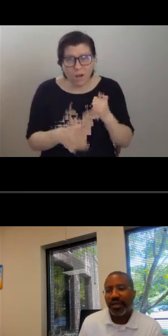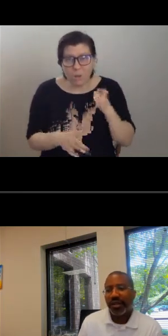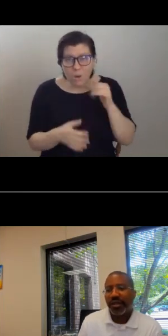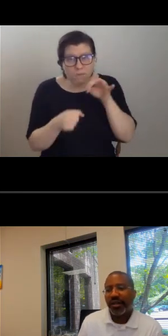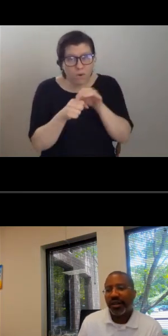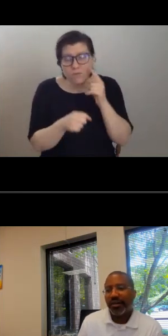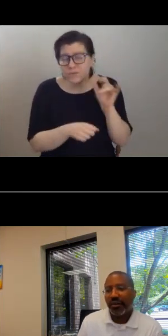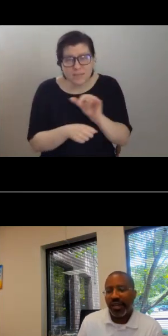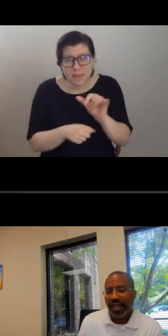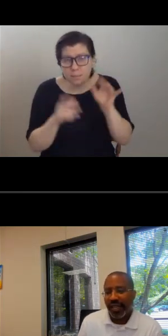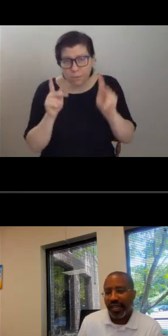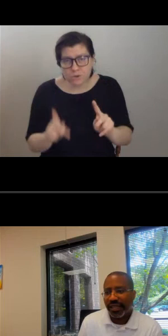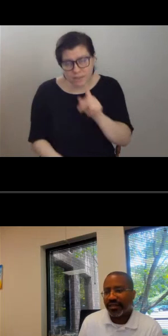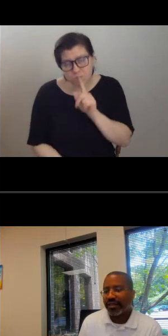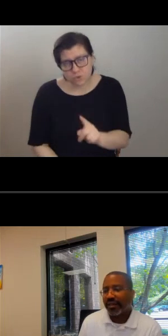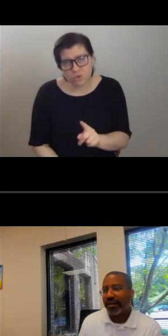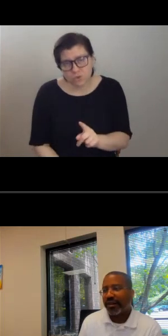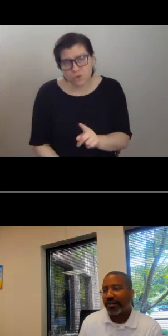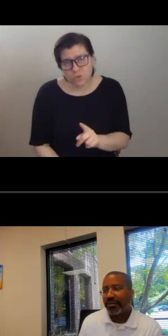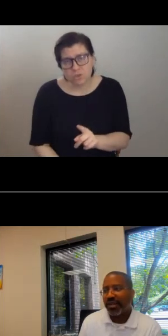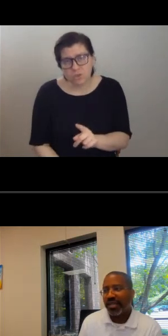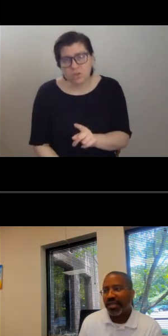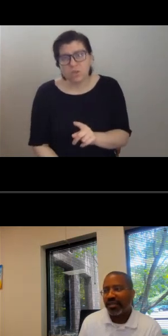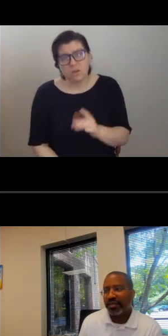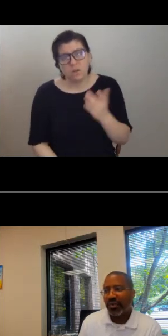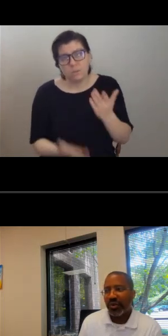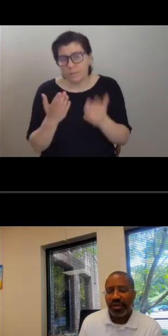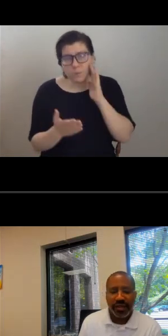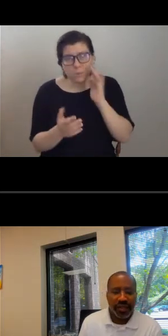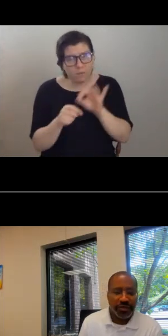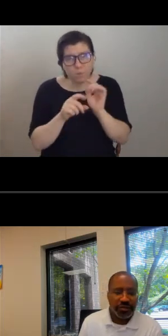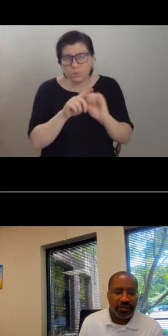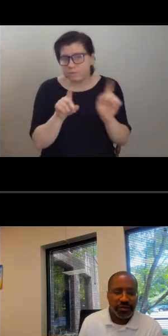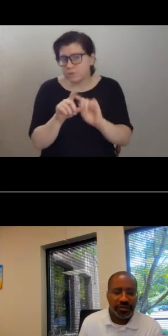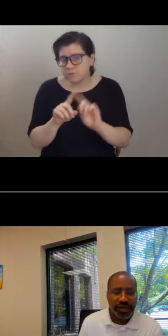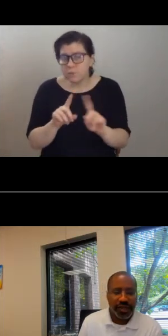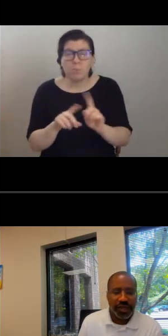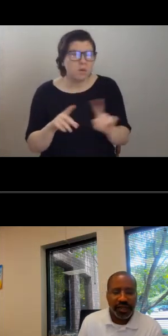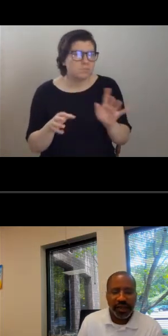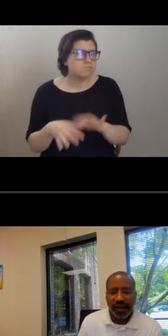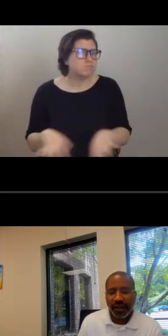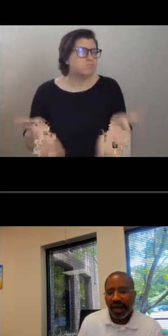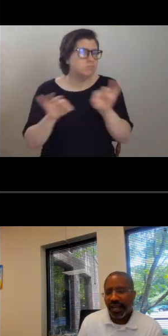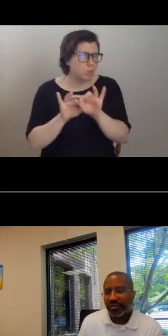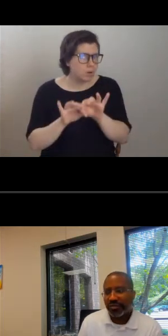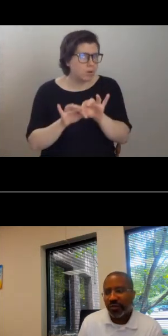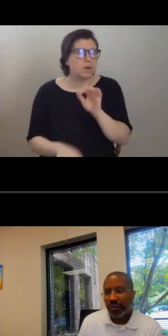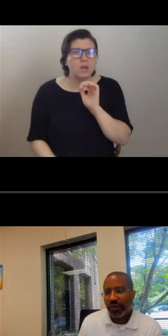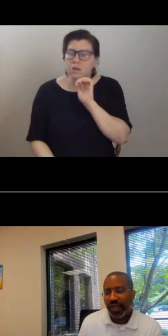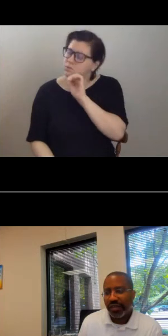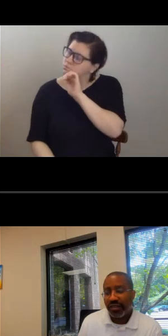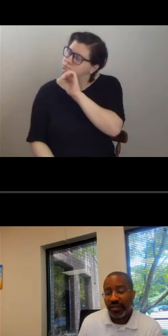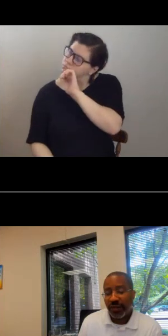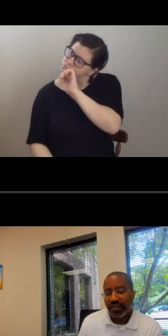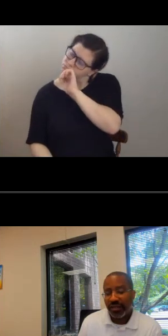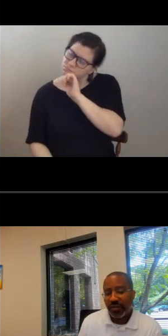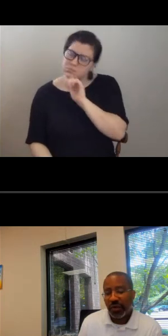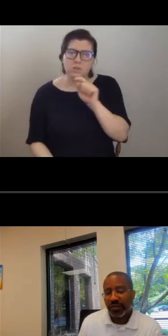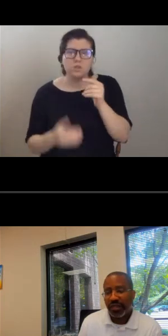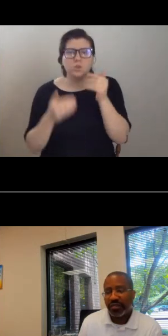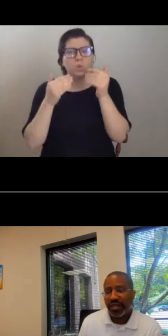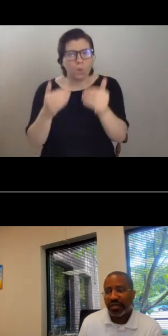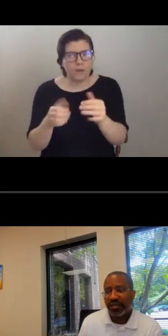sure, or candidates, but it is important that you do cast your vote, and it's